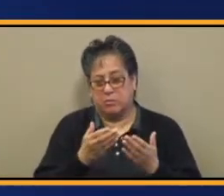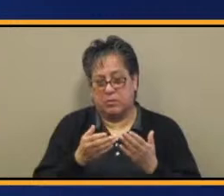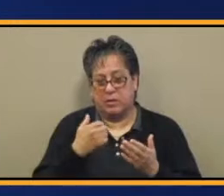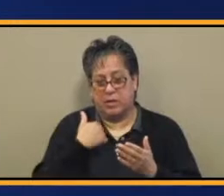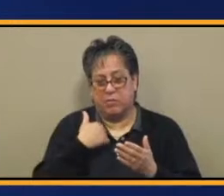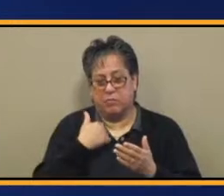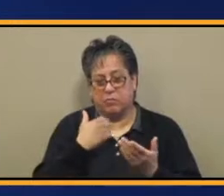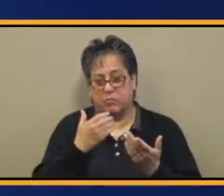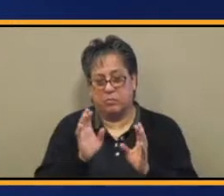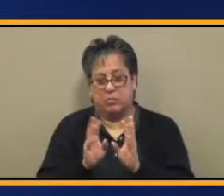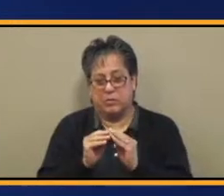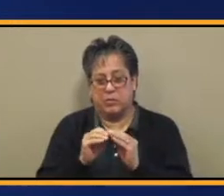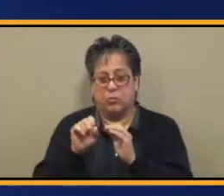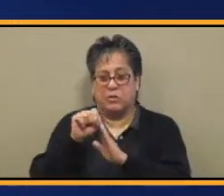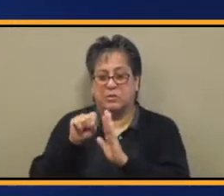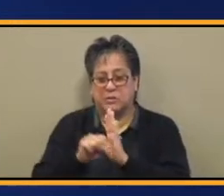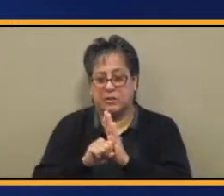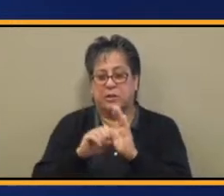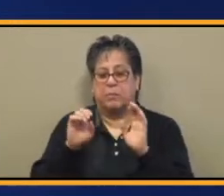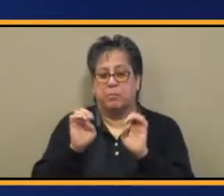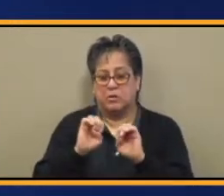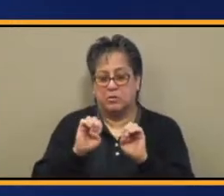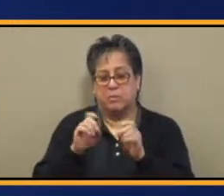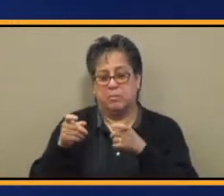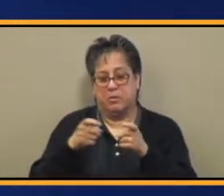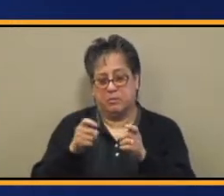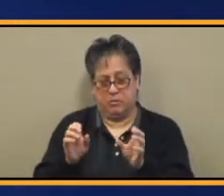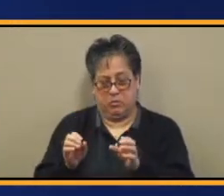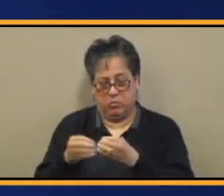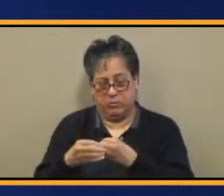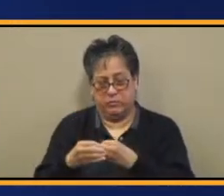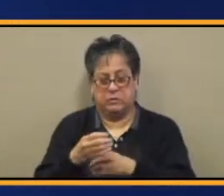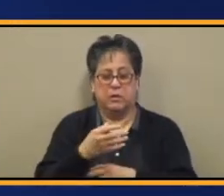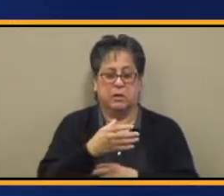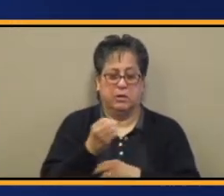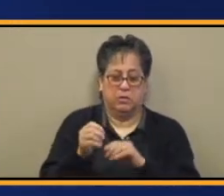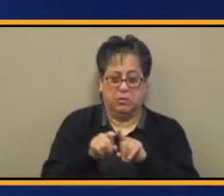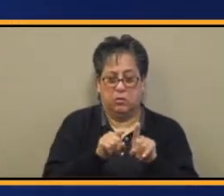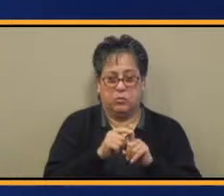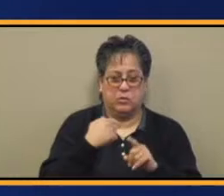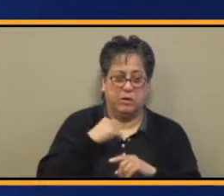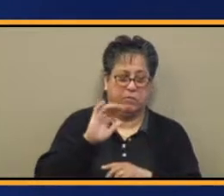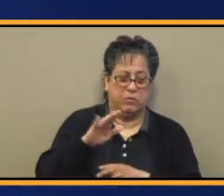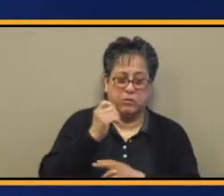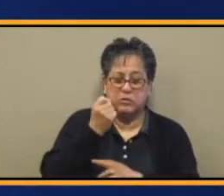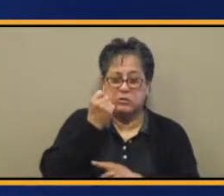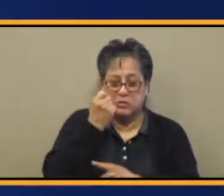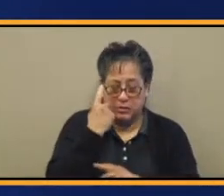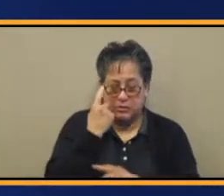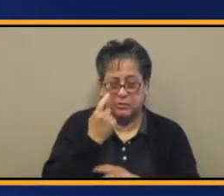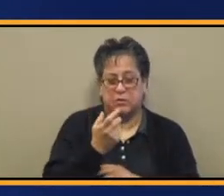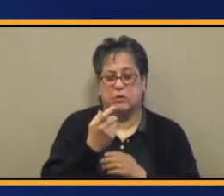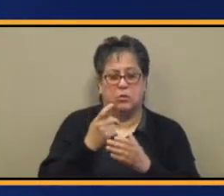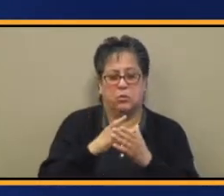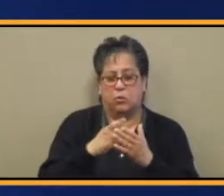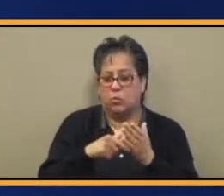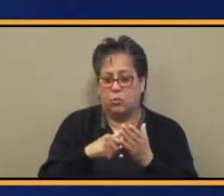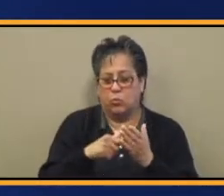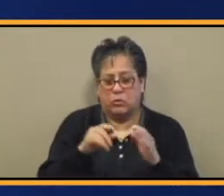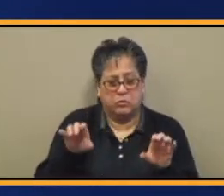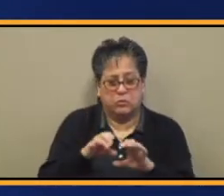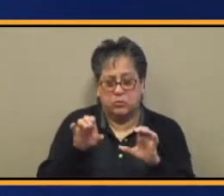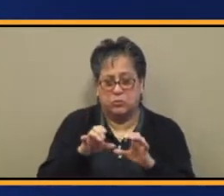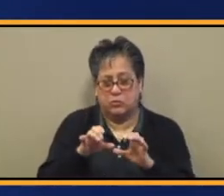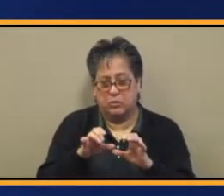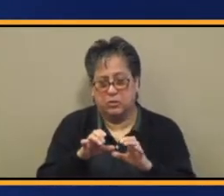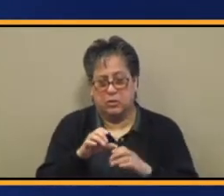with the state emergency management office as well to kind of have their understanding on what they're doing. I know that we have